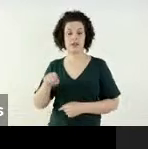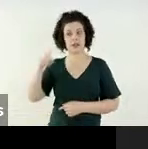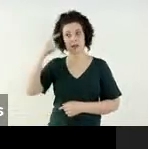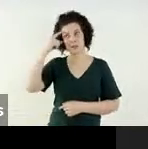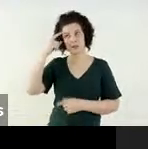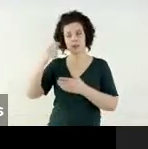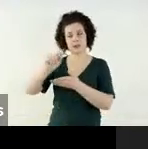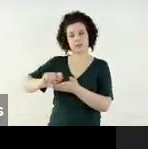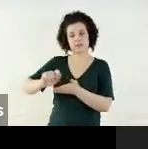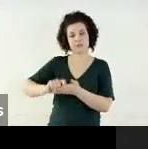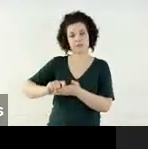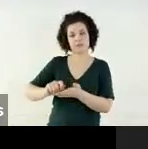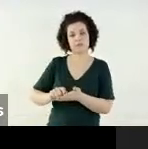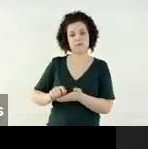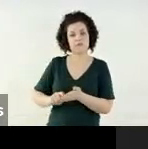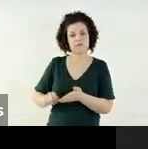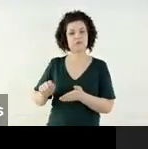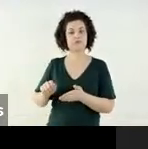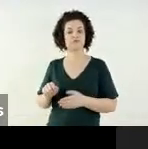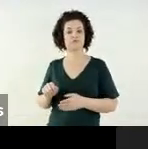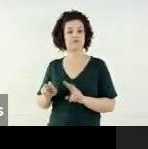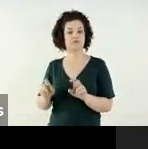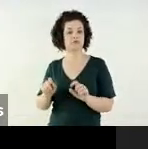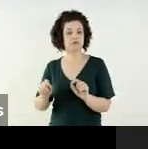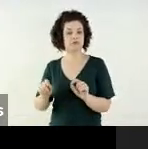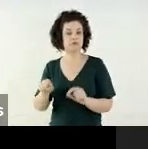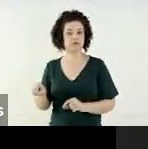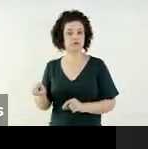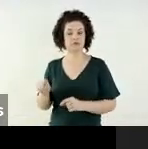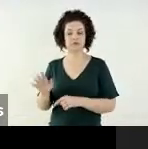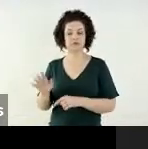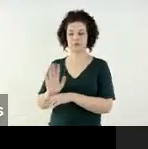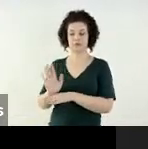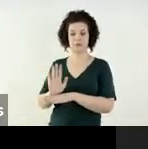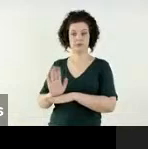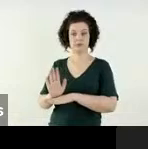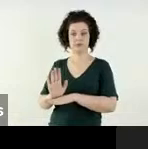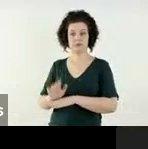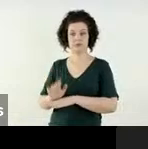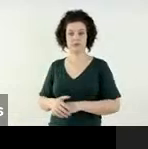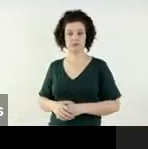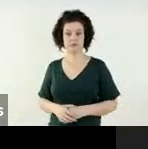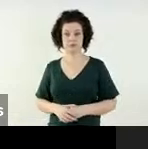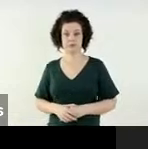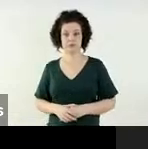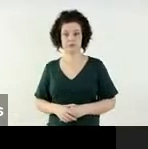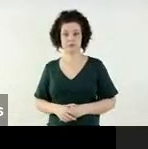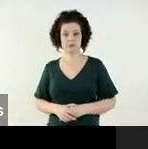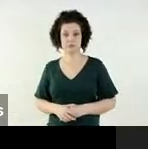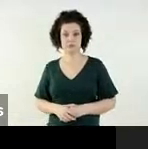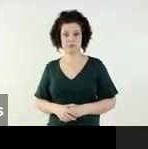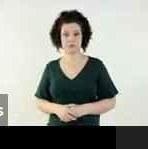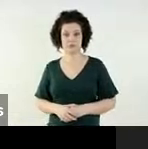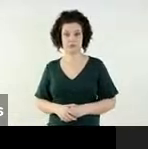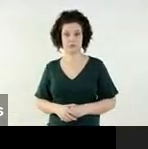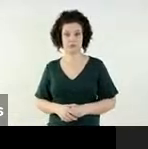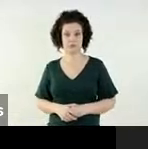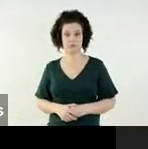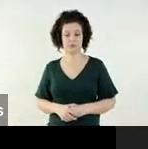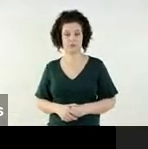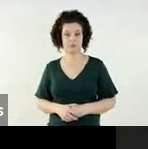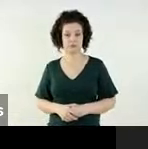to Black narrative cinema. So I'm sort of poaching it here for my needs. But it deals in, it's